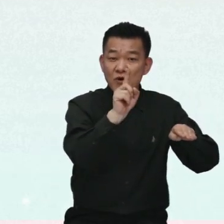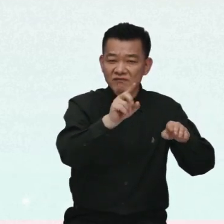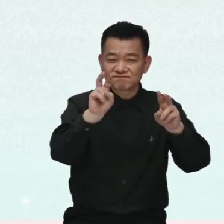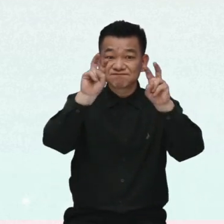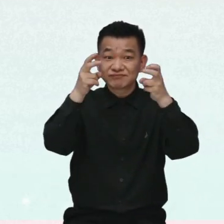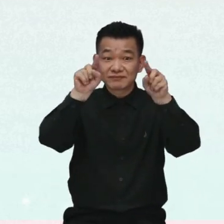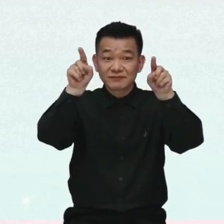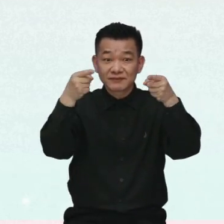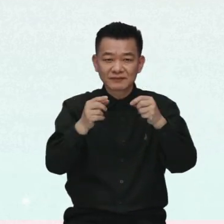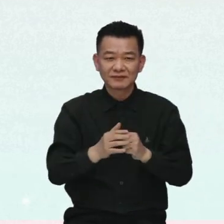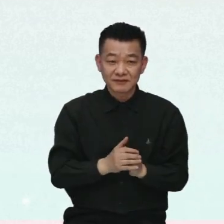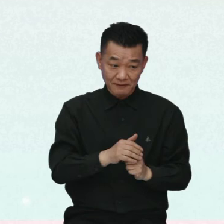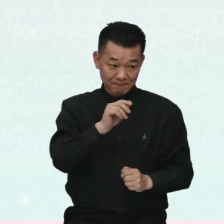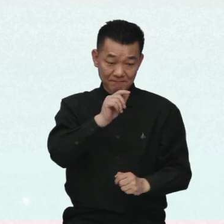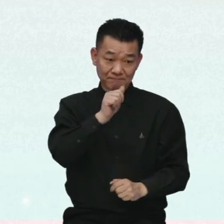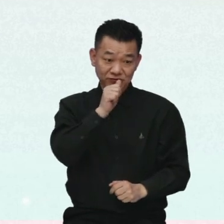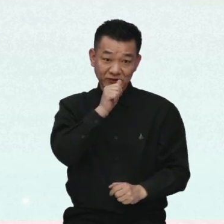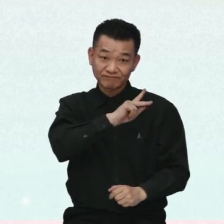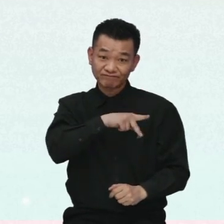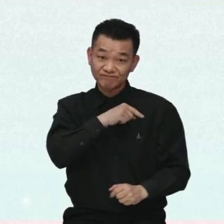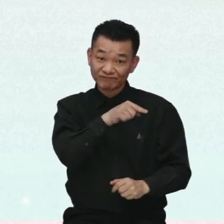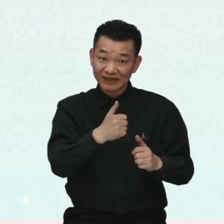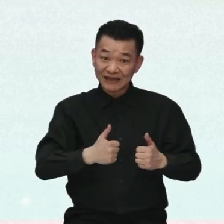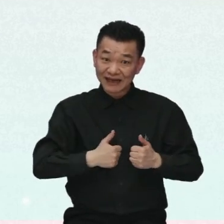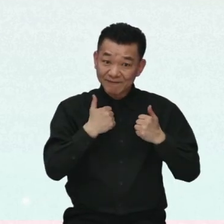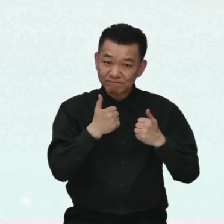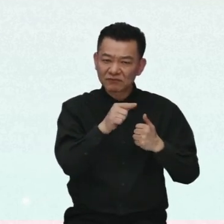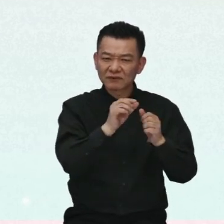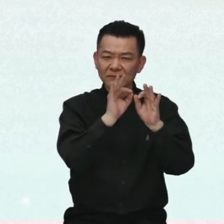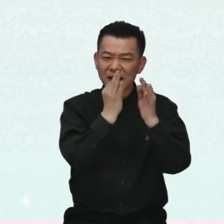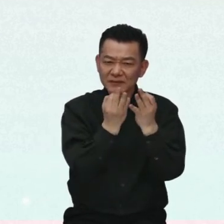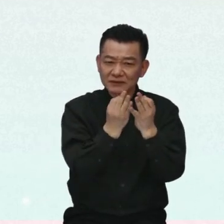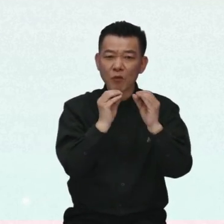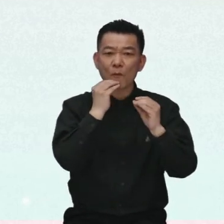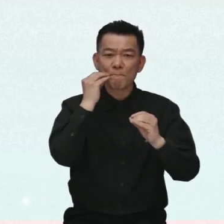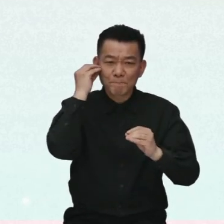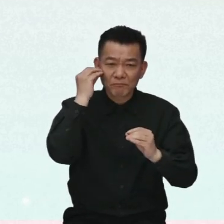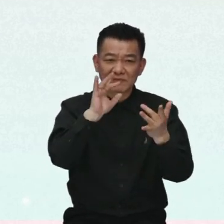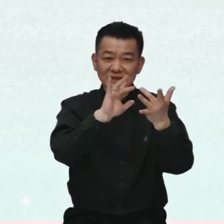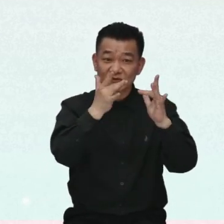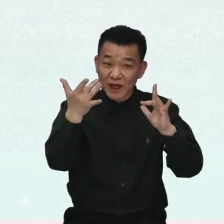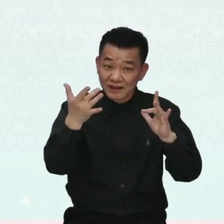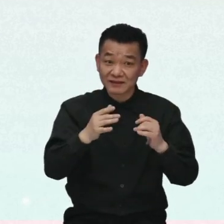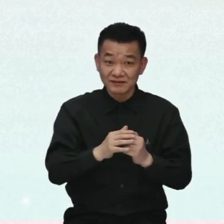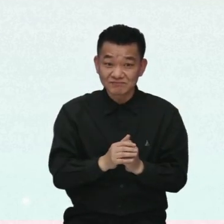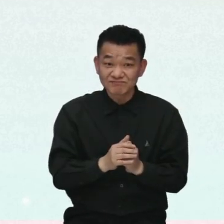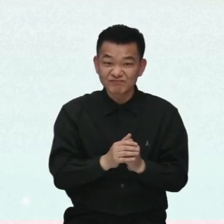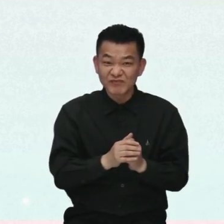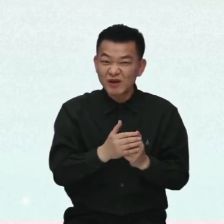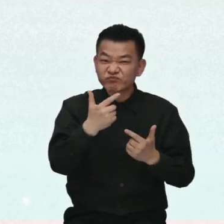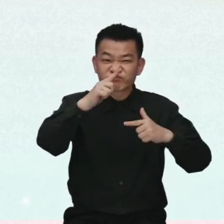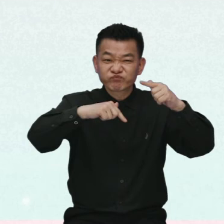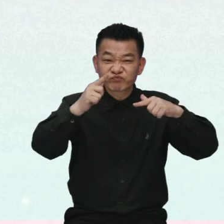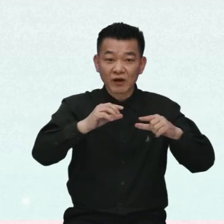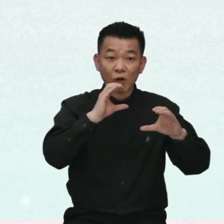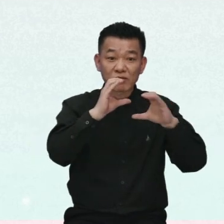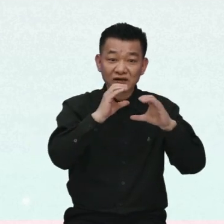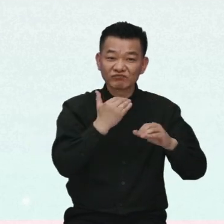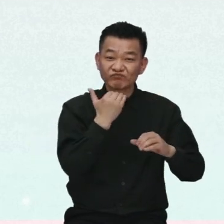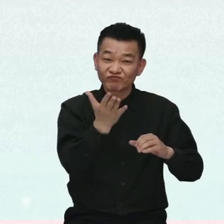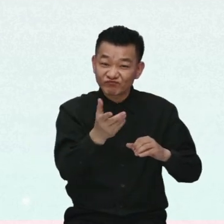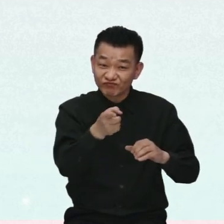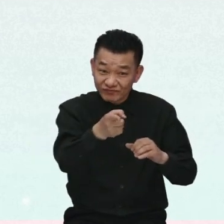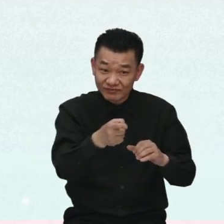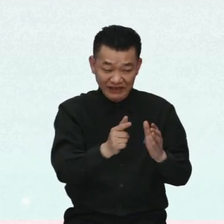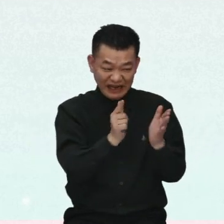or she lives with family or in welfare facilities, etc., shall be subjected to arbitrary or unlawful interference with his